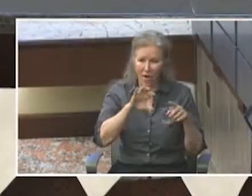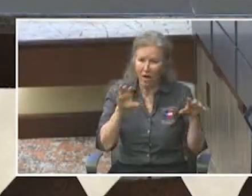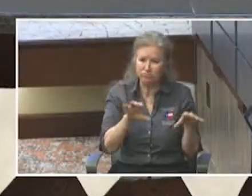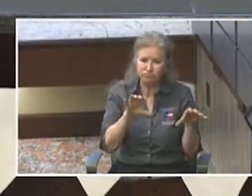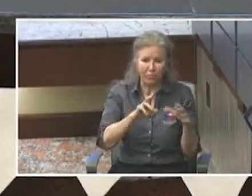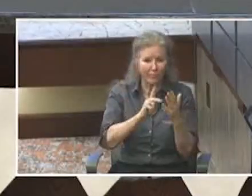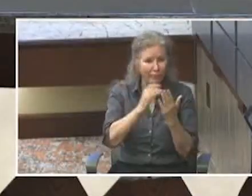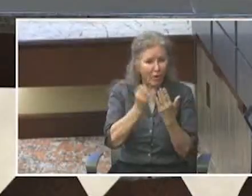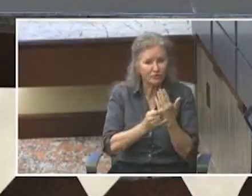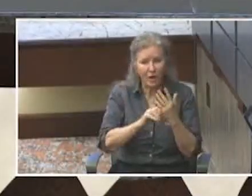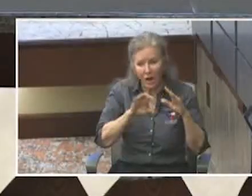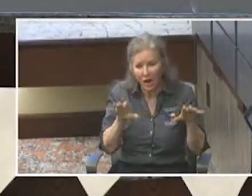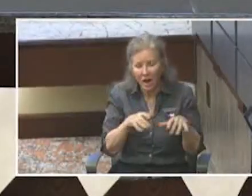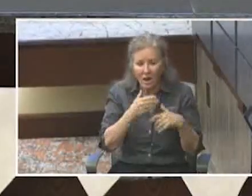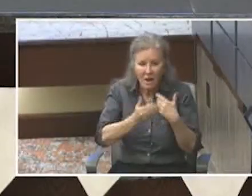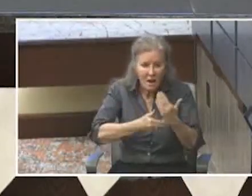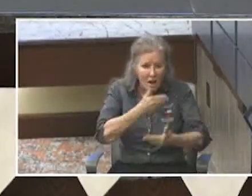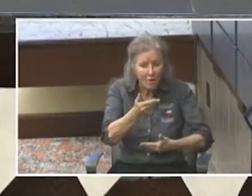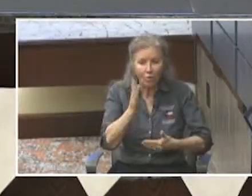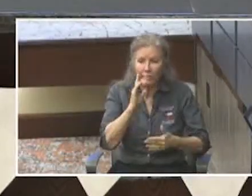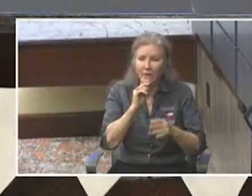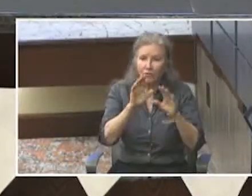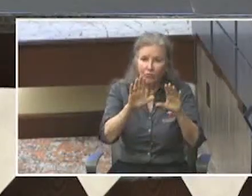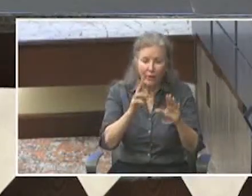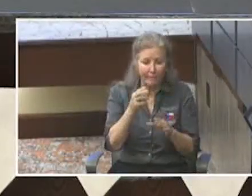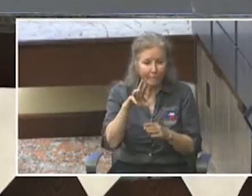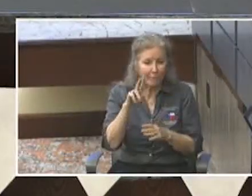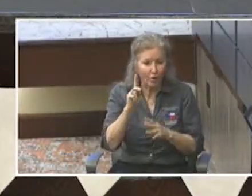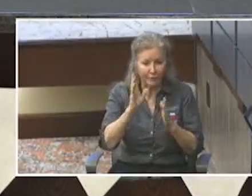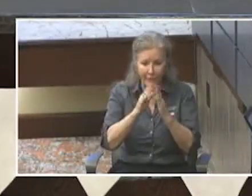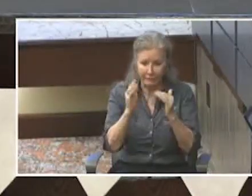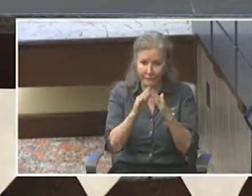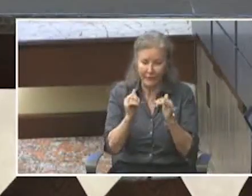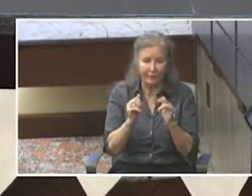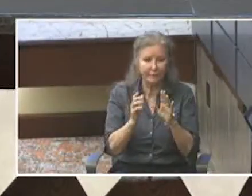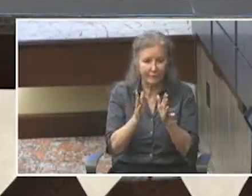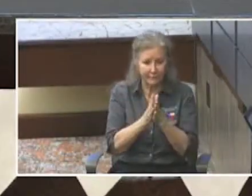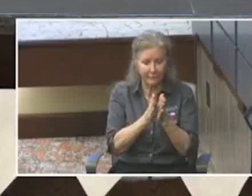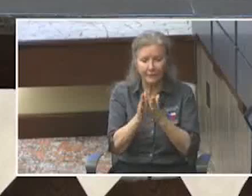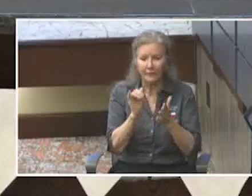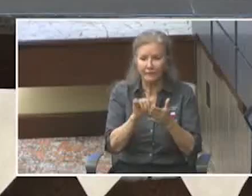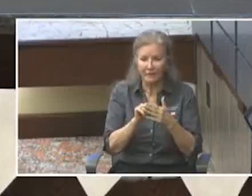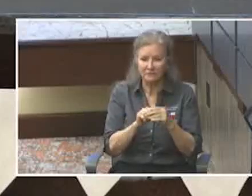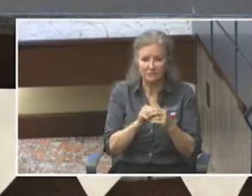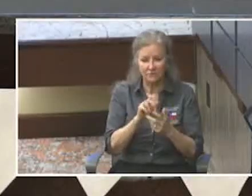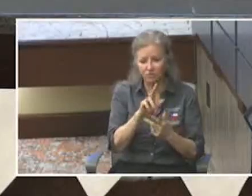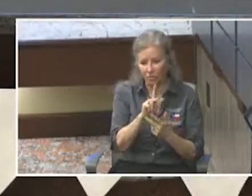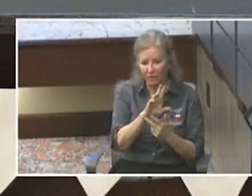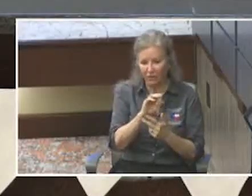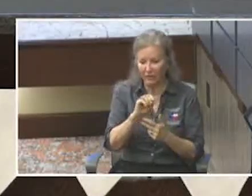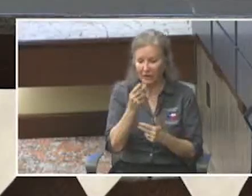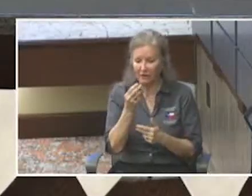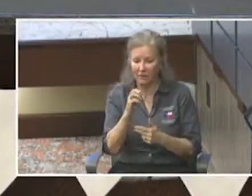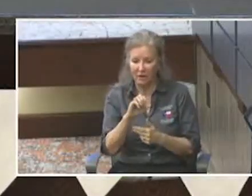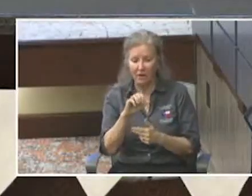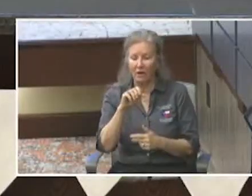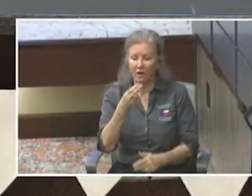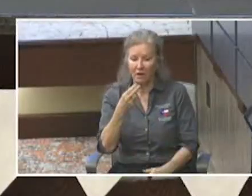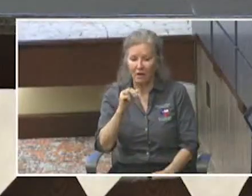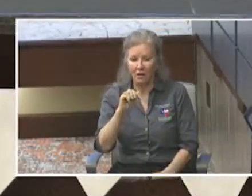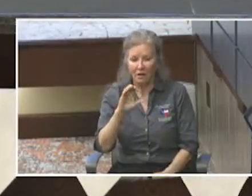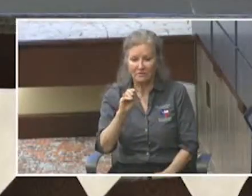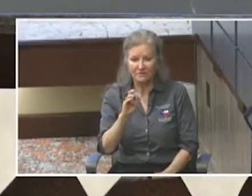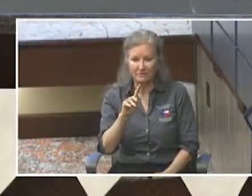be a great park downtown, right? What are the cross streets? 23rd and Austin Avenue, that little kind of pocket neighborhood park